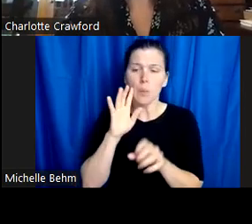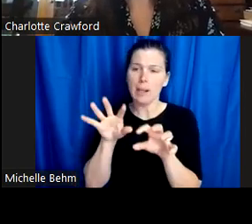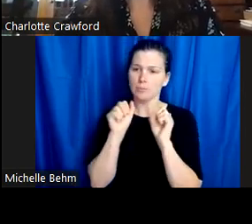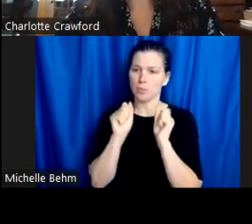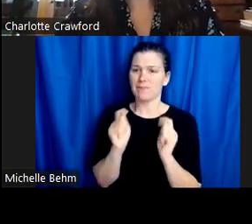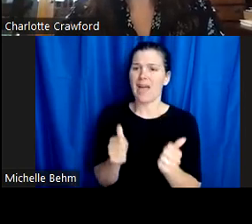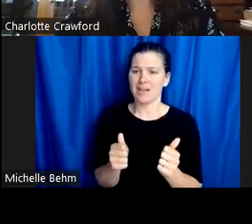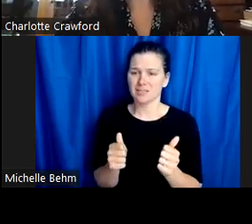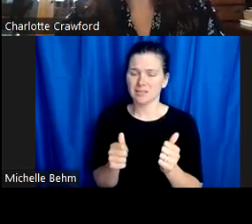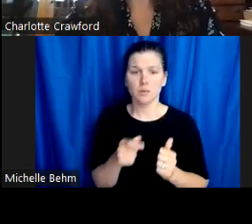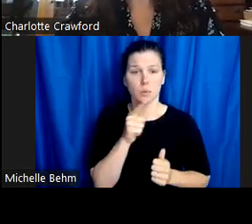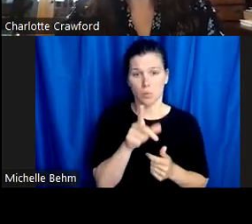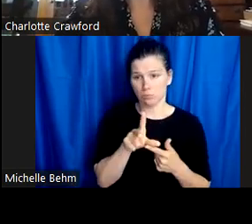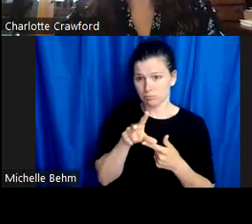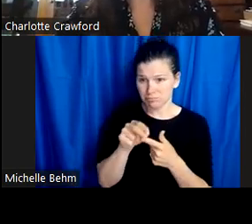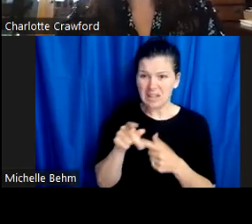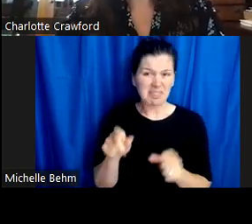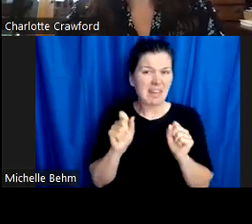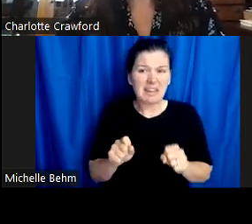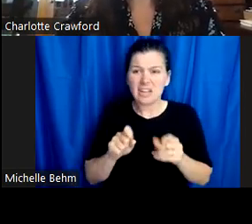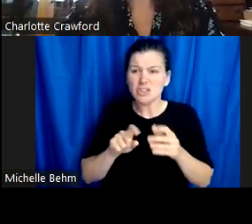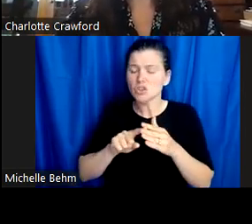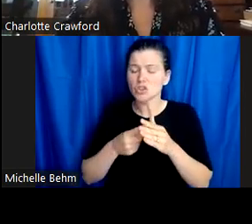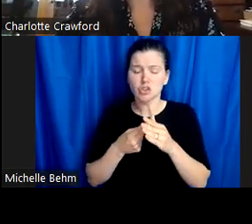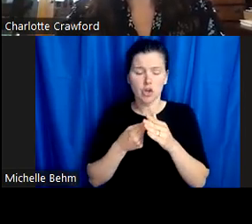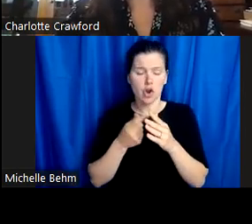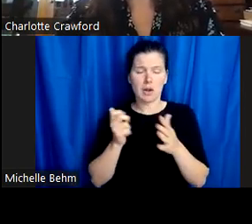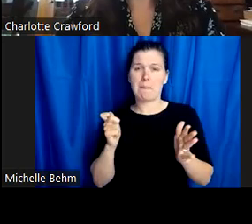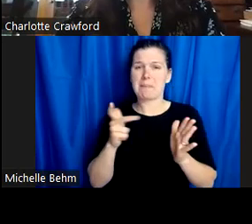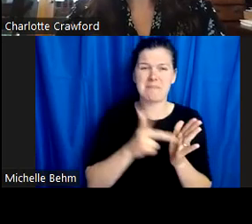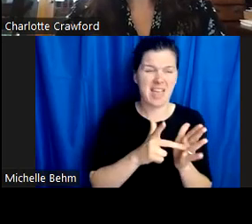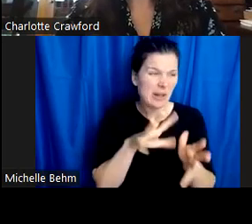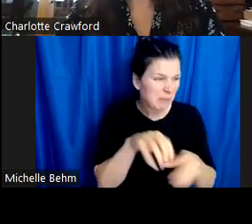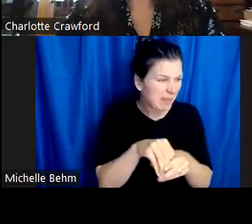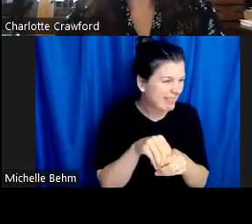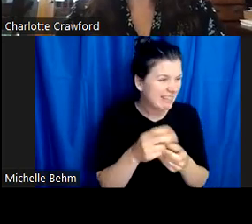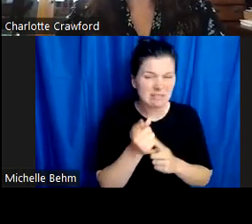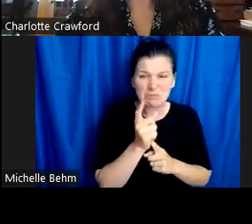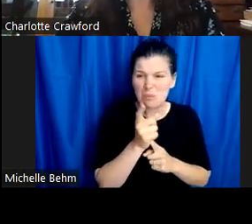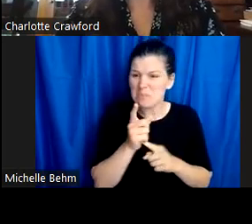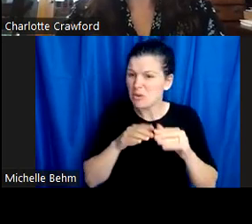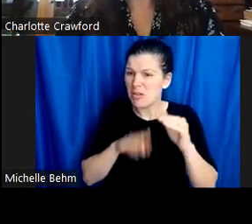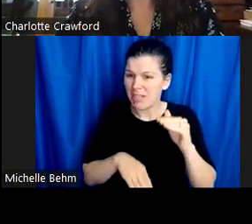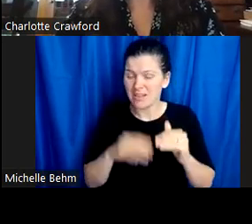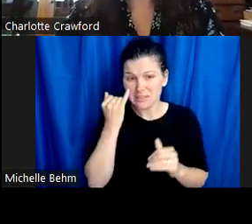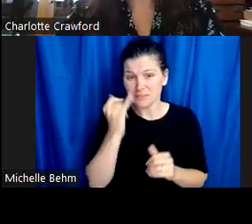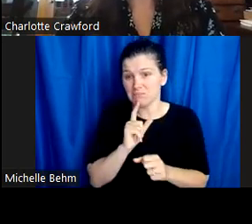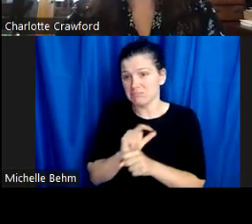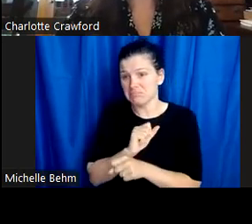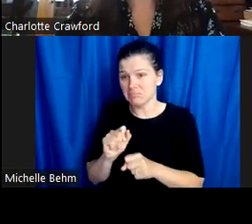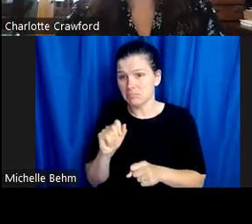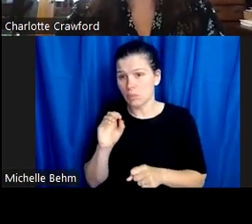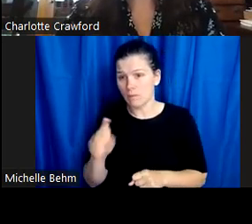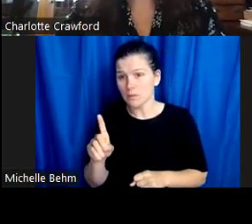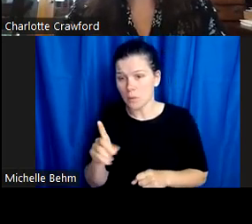can start coming around within 1 minute or less. if it's a true opioid overdose, depending on what